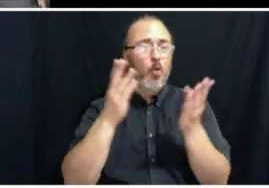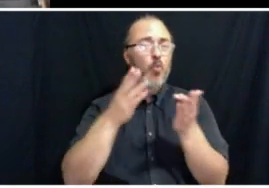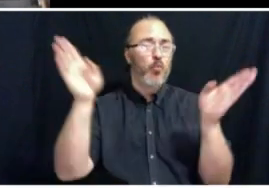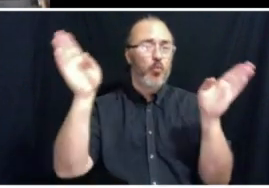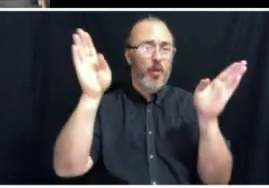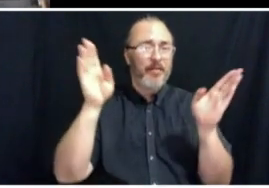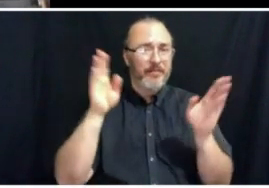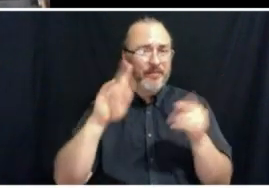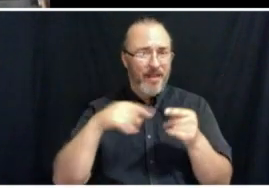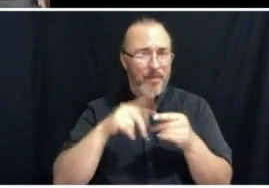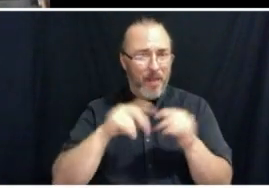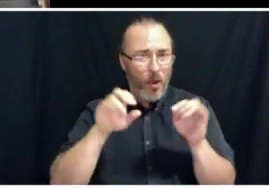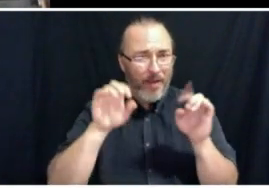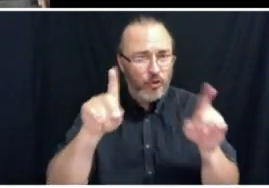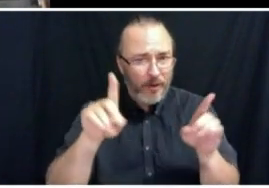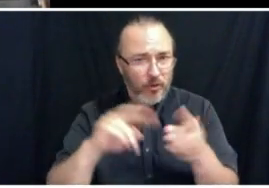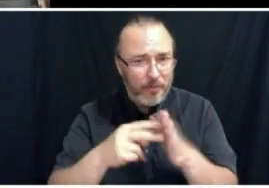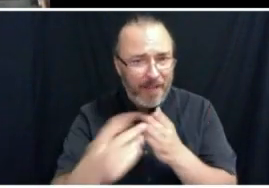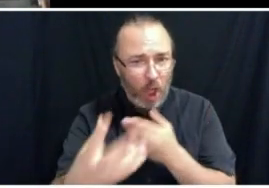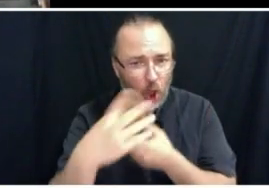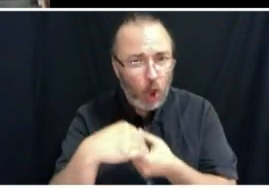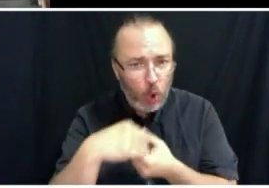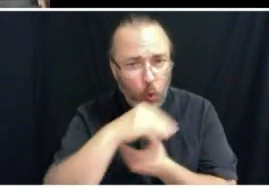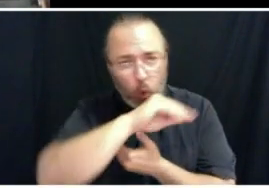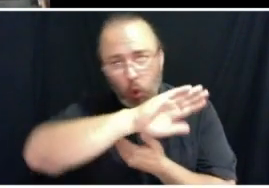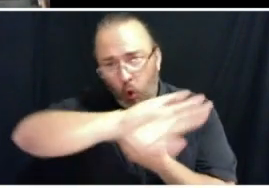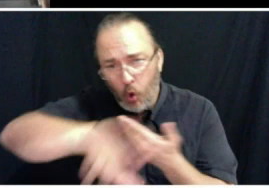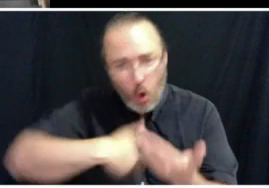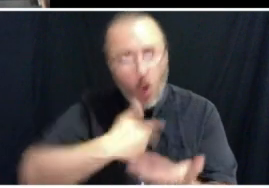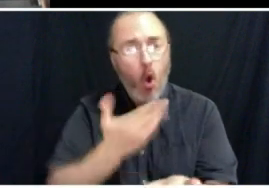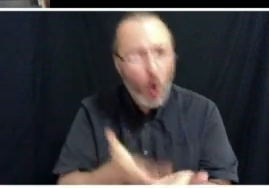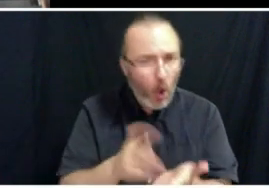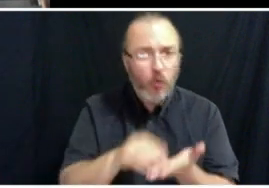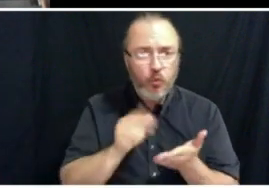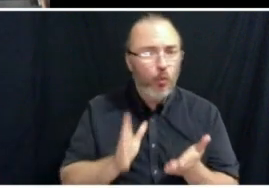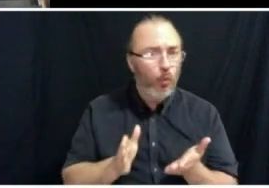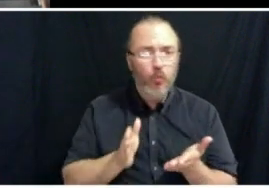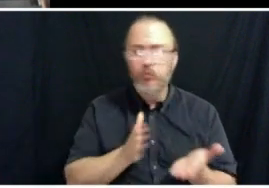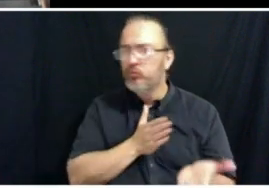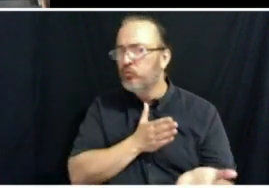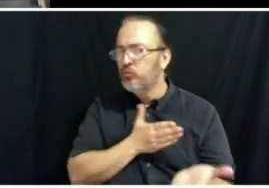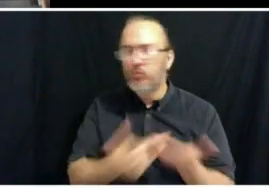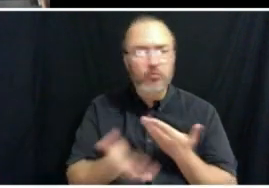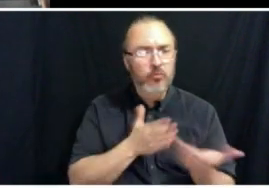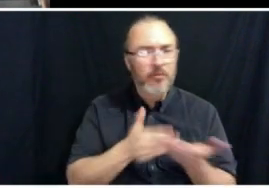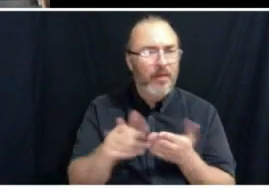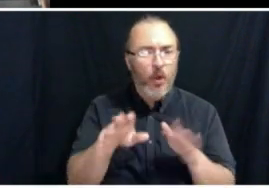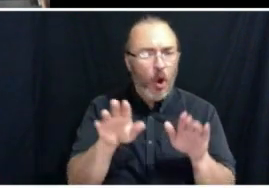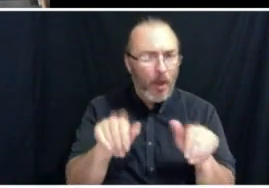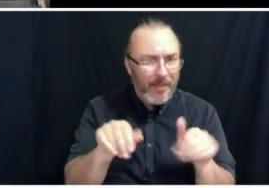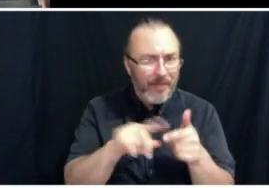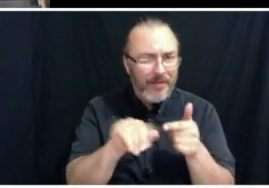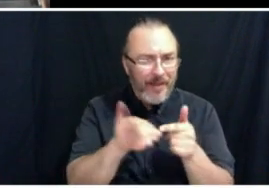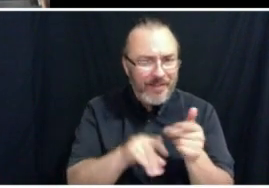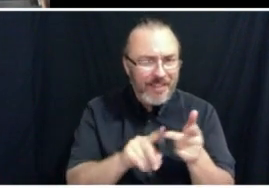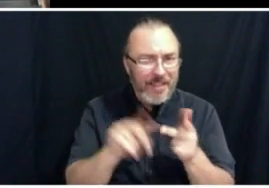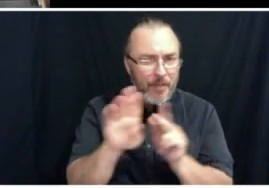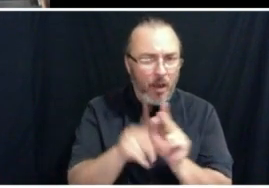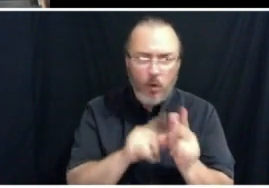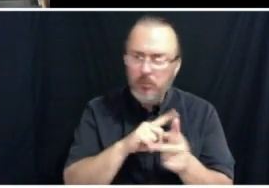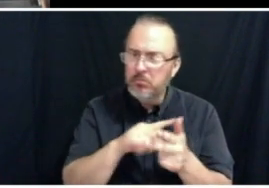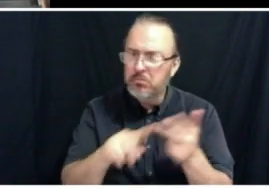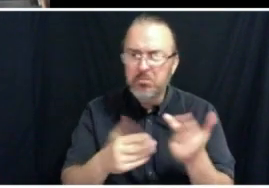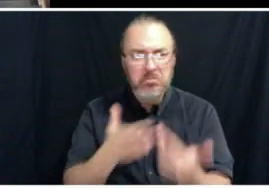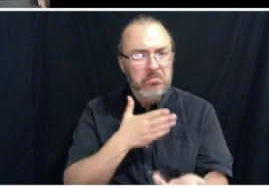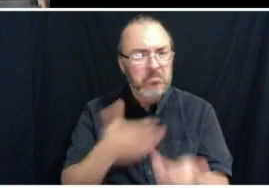to include all learners, regardless of their ability, identity, or background. Thank you very